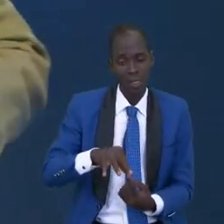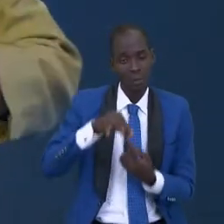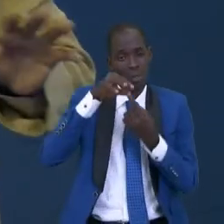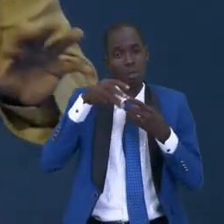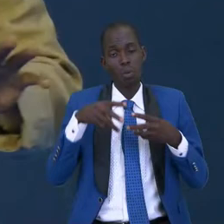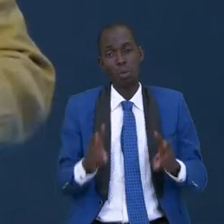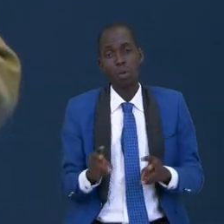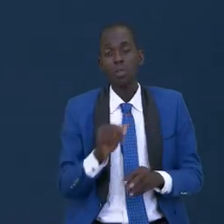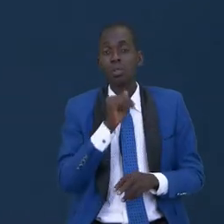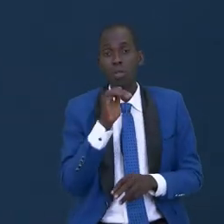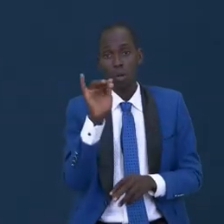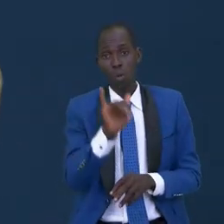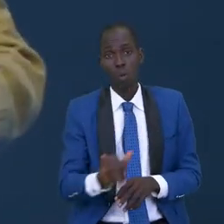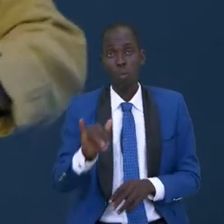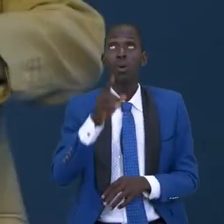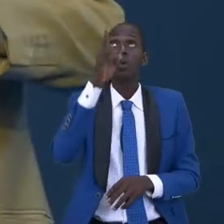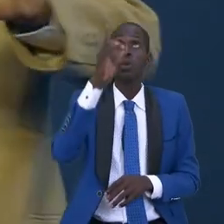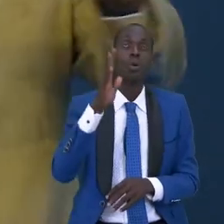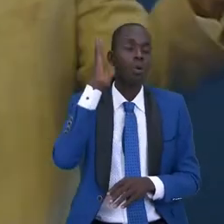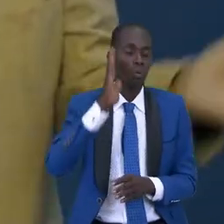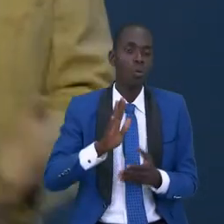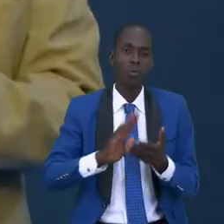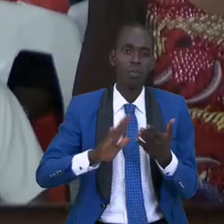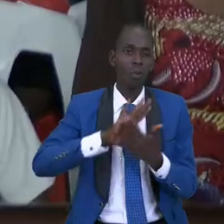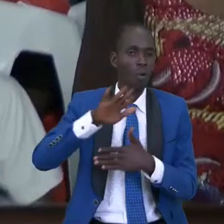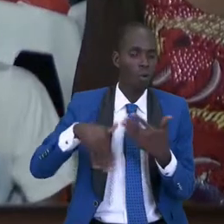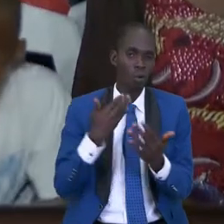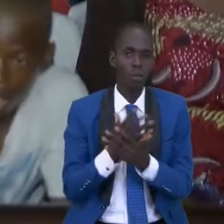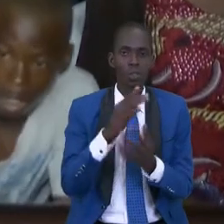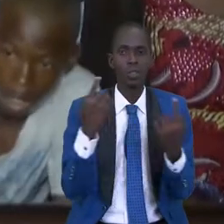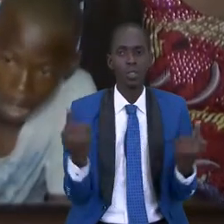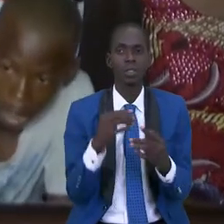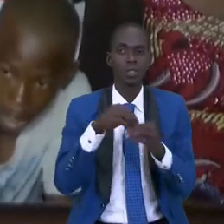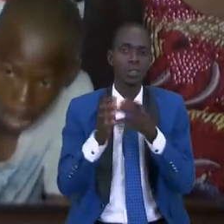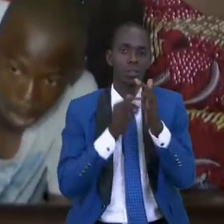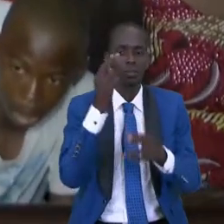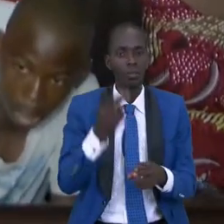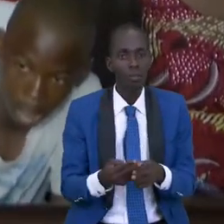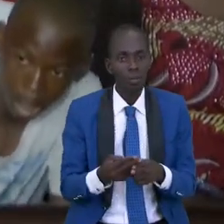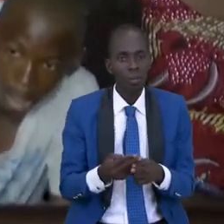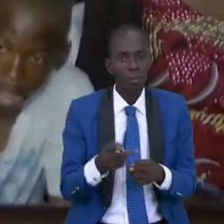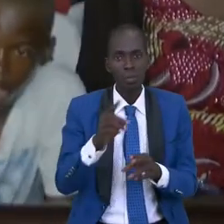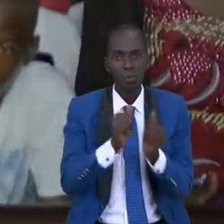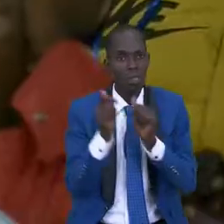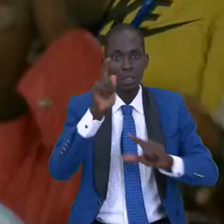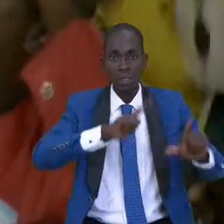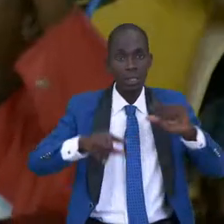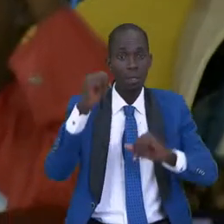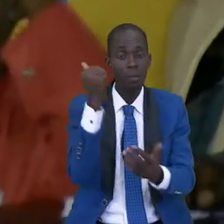uncommon, God will forgive all your sins. I thought you'll say